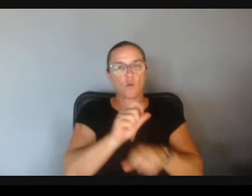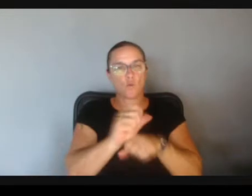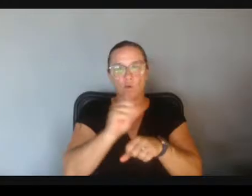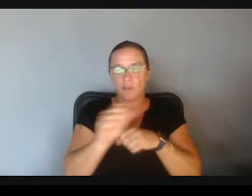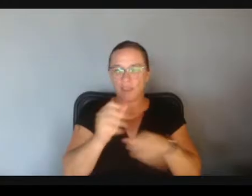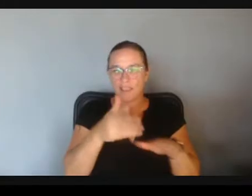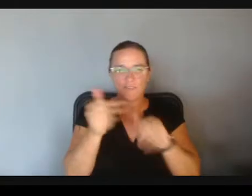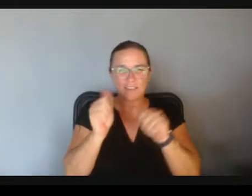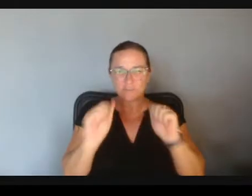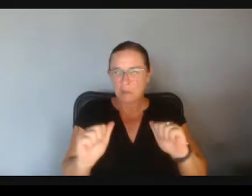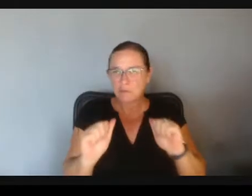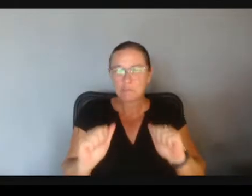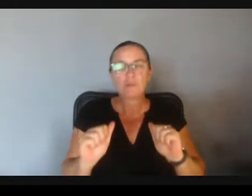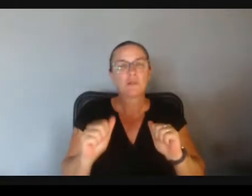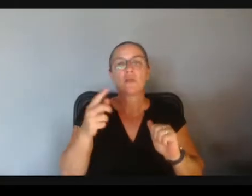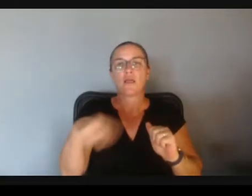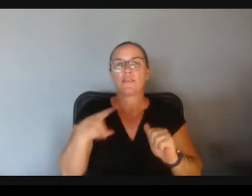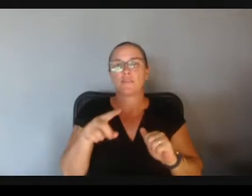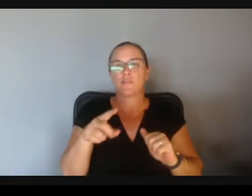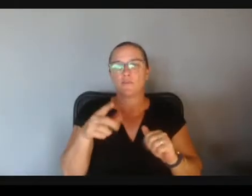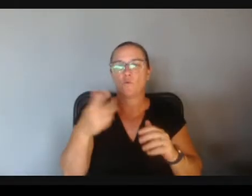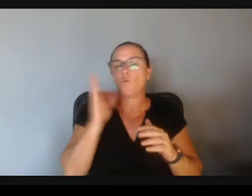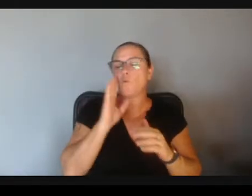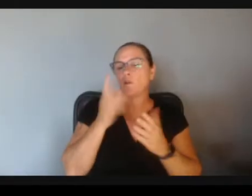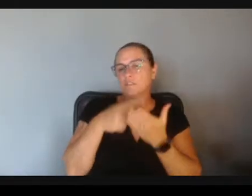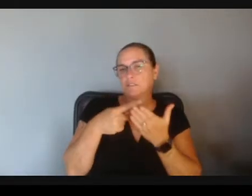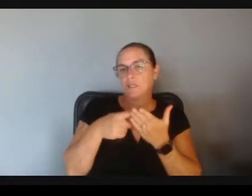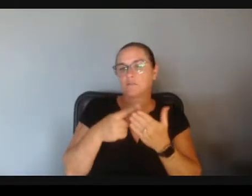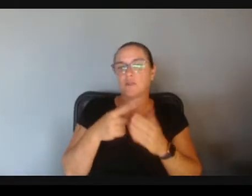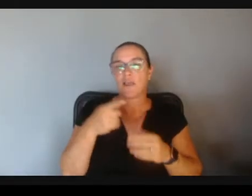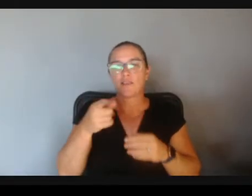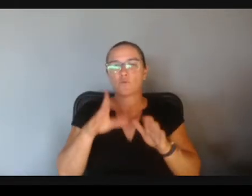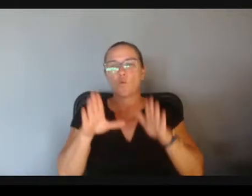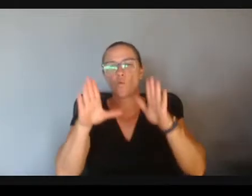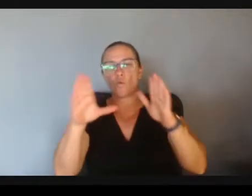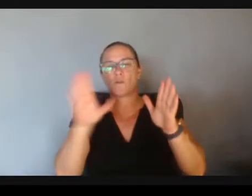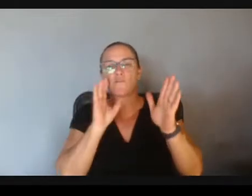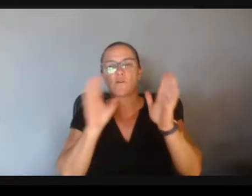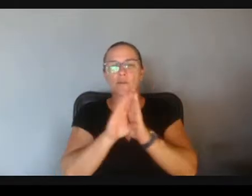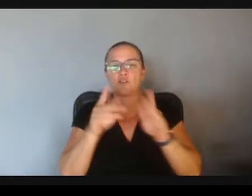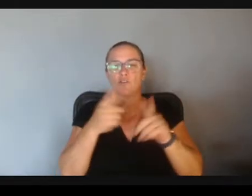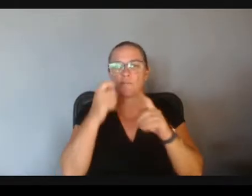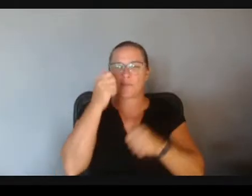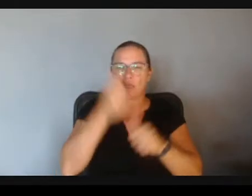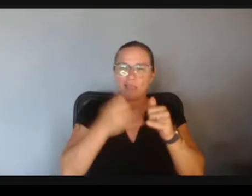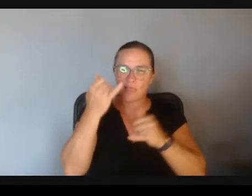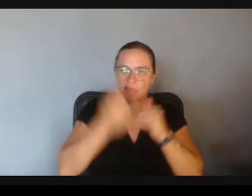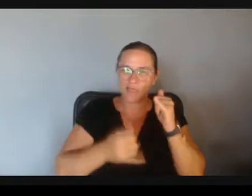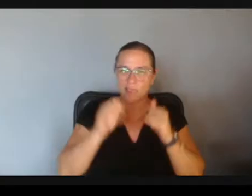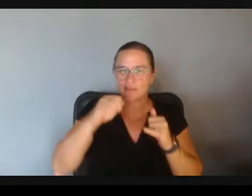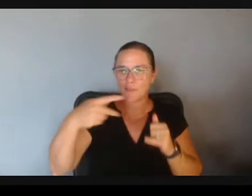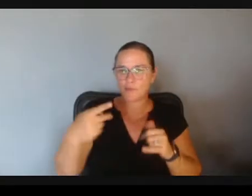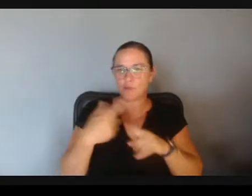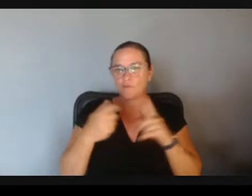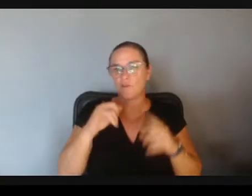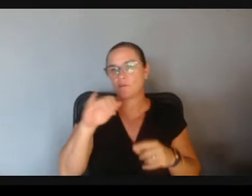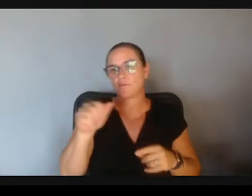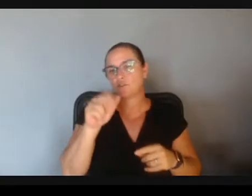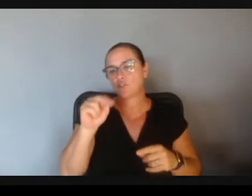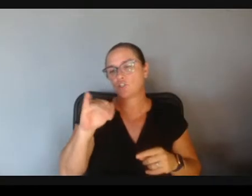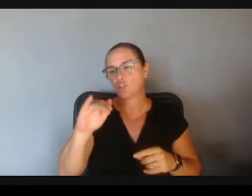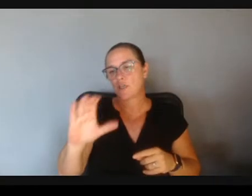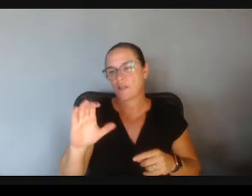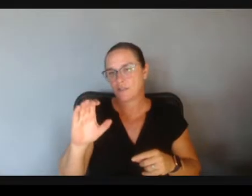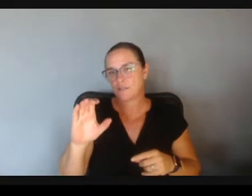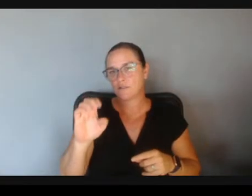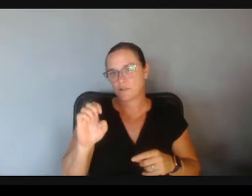as they possibly can. We're going to go through those. It's a wonderful picture from the last episode from Janice Way, and it's a reminder